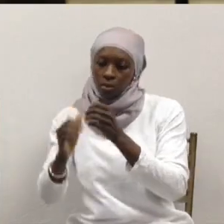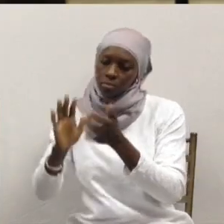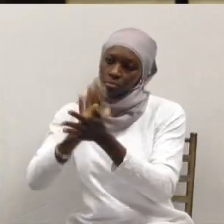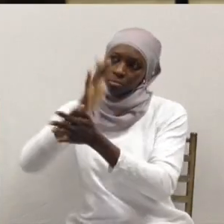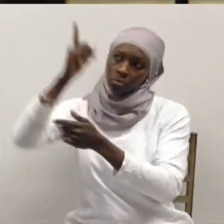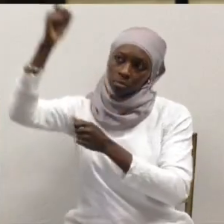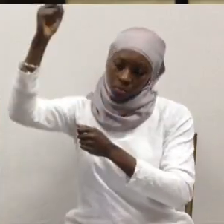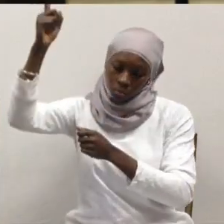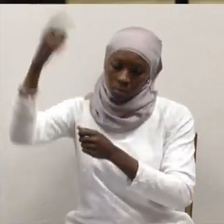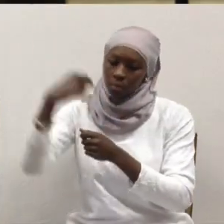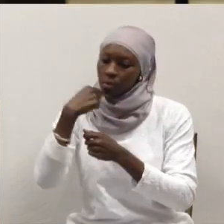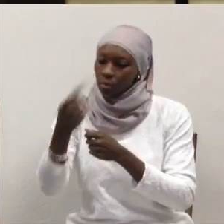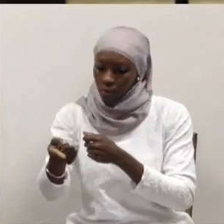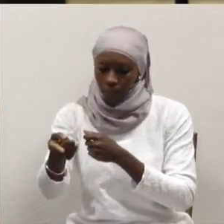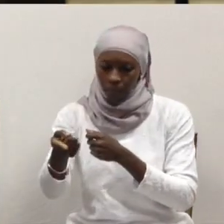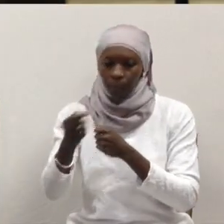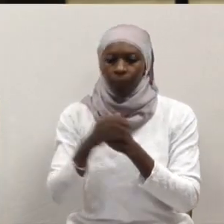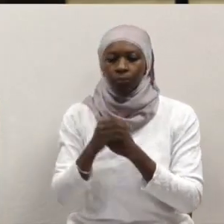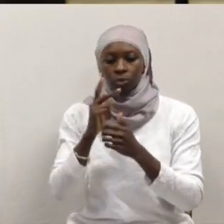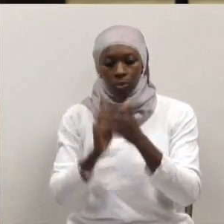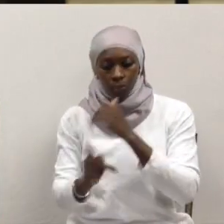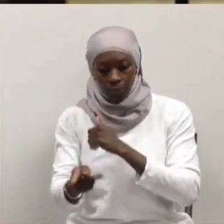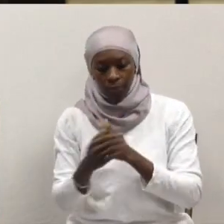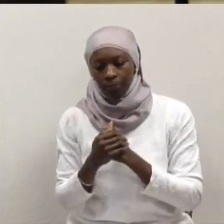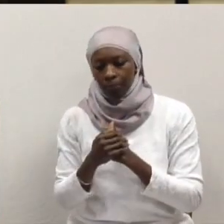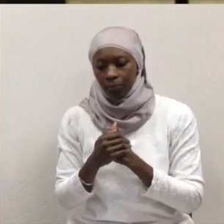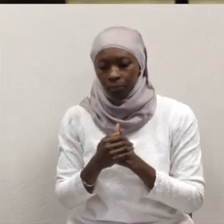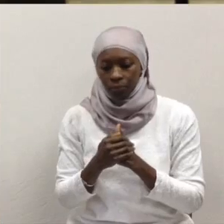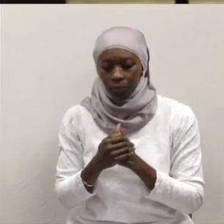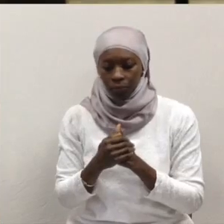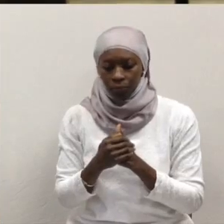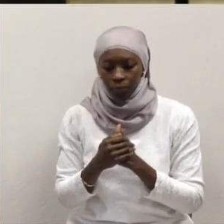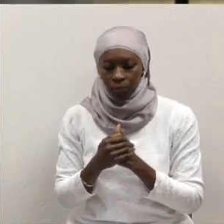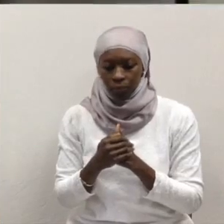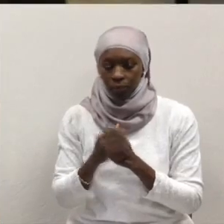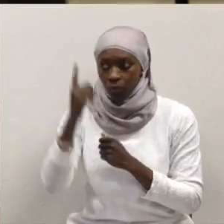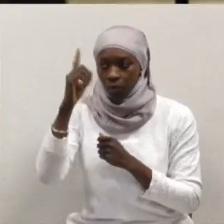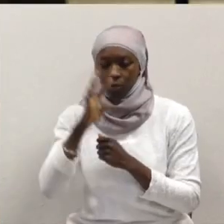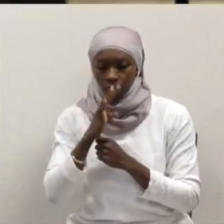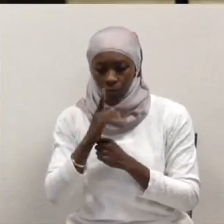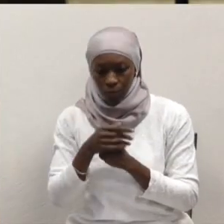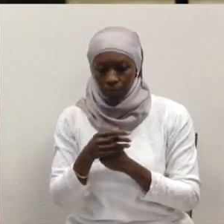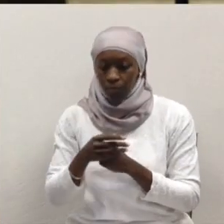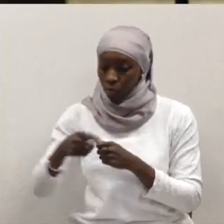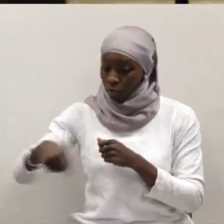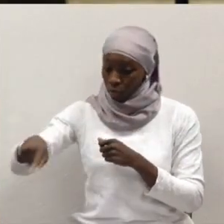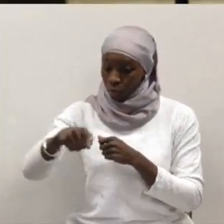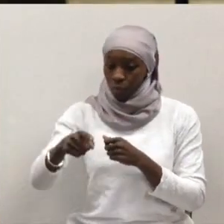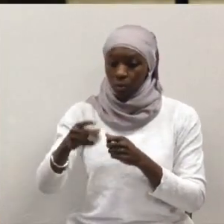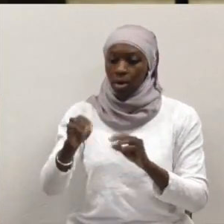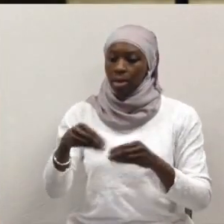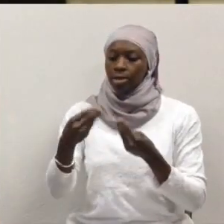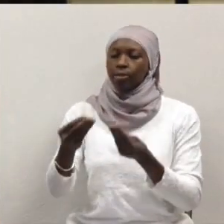"Inna fatahna laka fathan mubina," that you are given